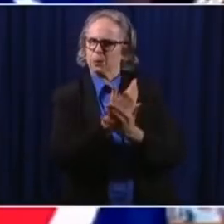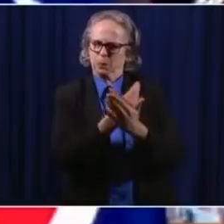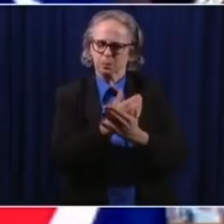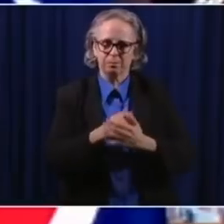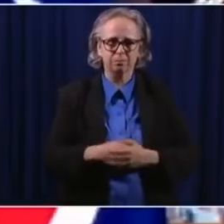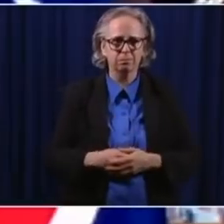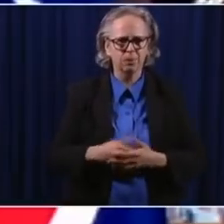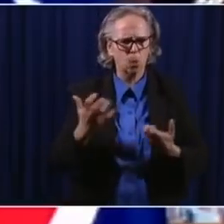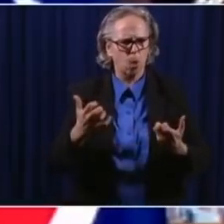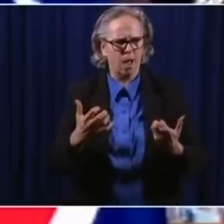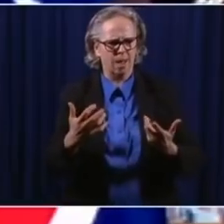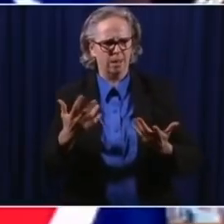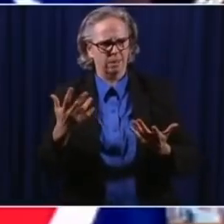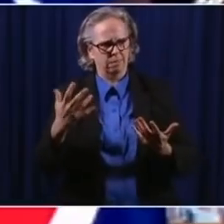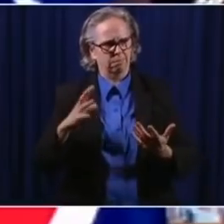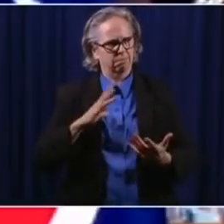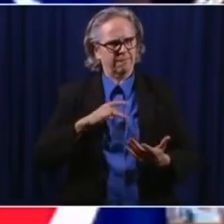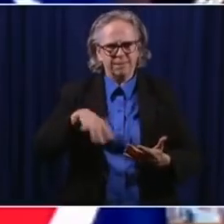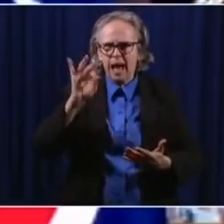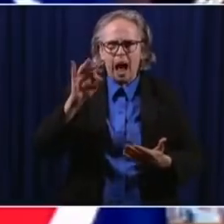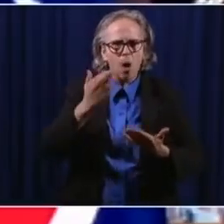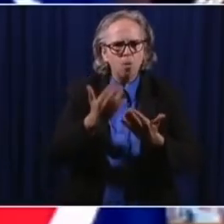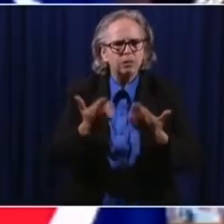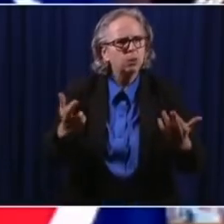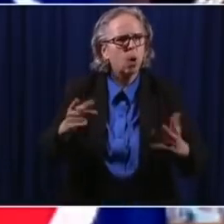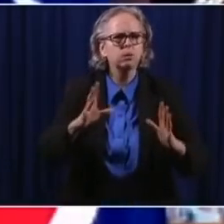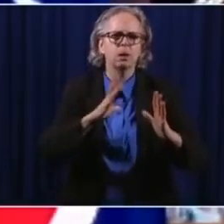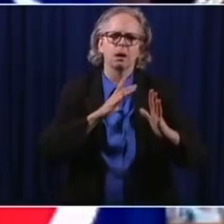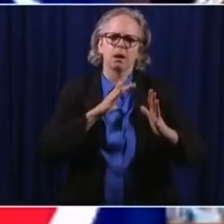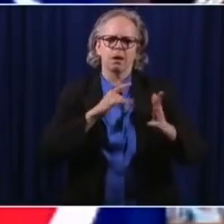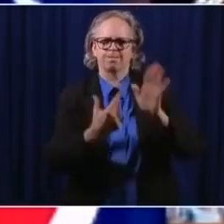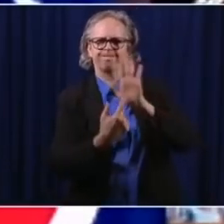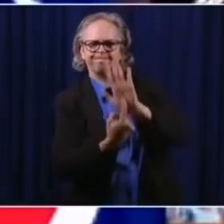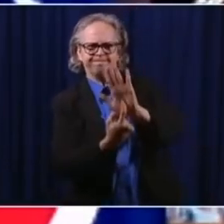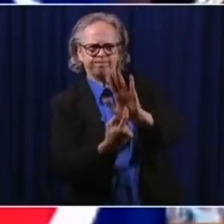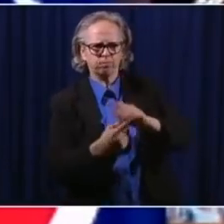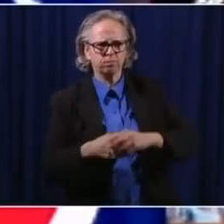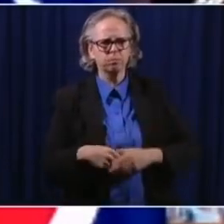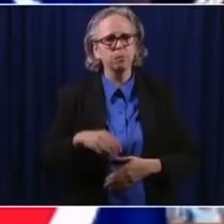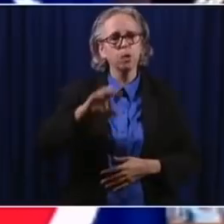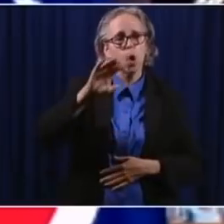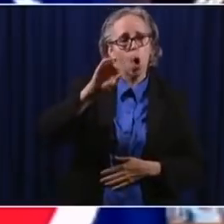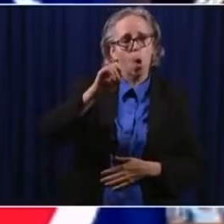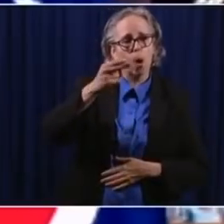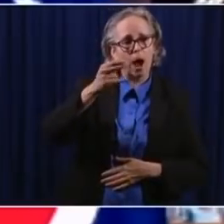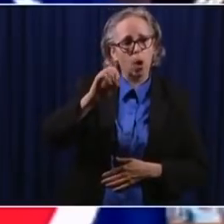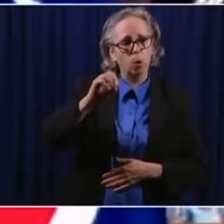a gauge on how things are going, is Ohio Means Jobs. There are currently